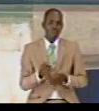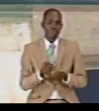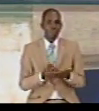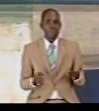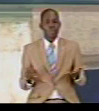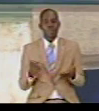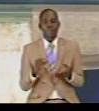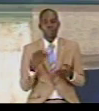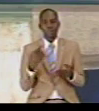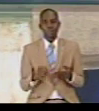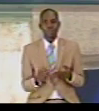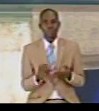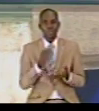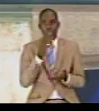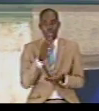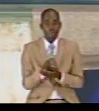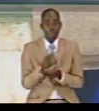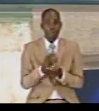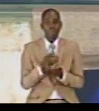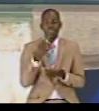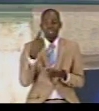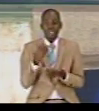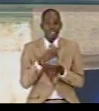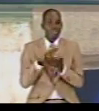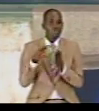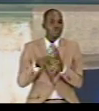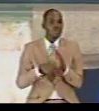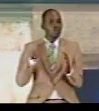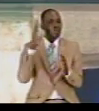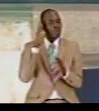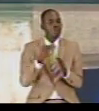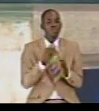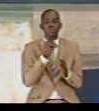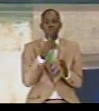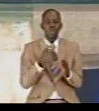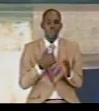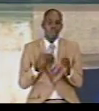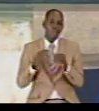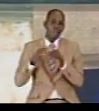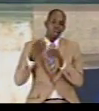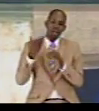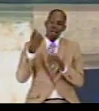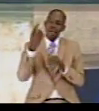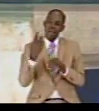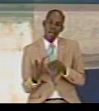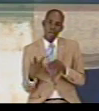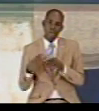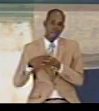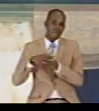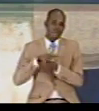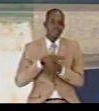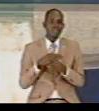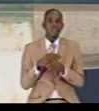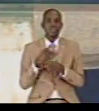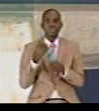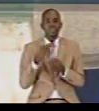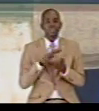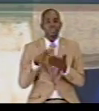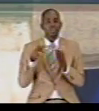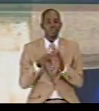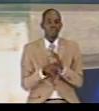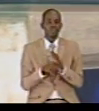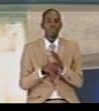The righteousness will not half fill the cup, half fill the heart. The